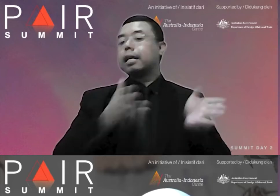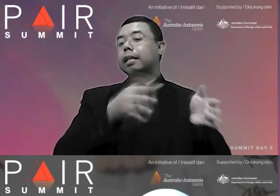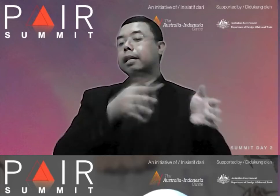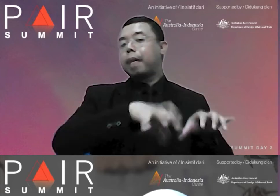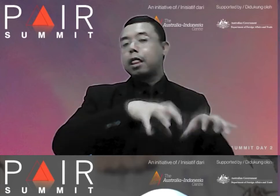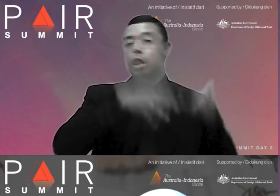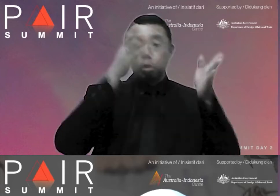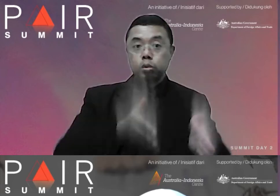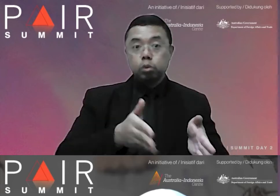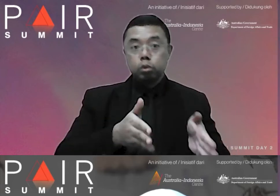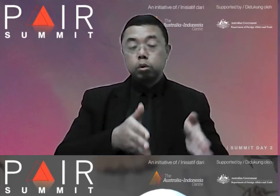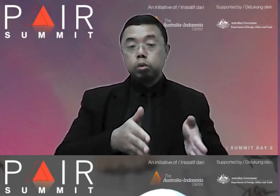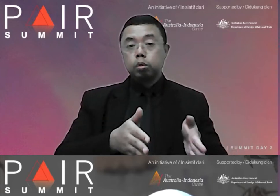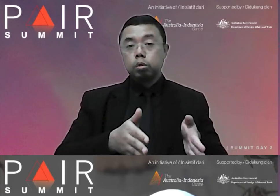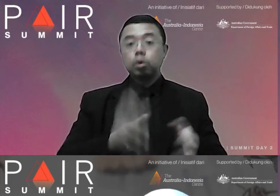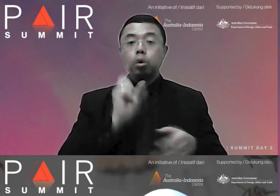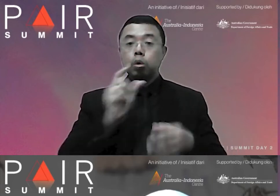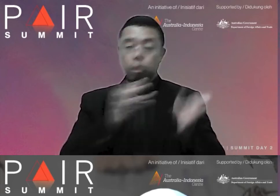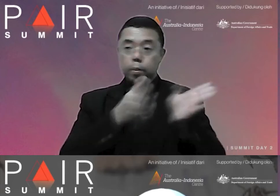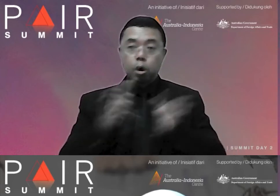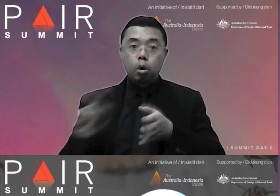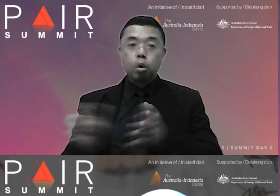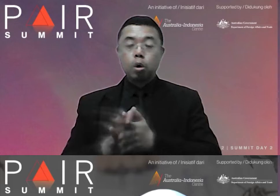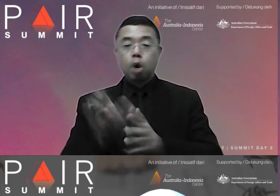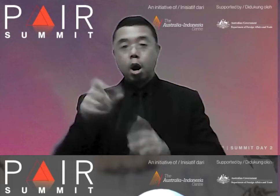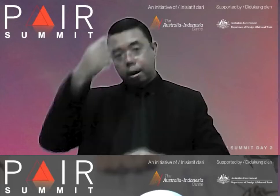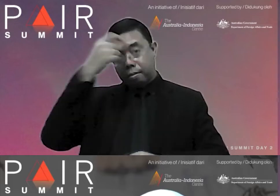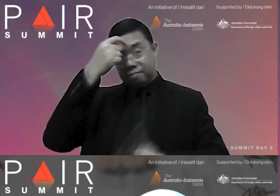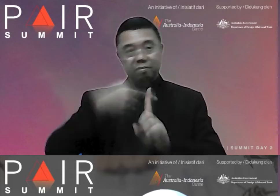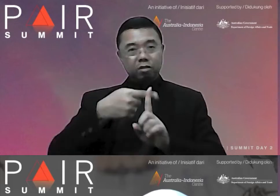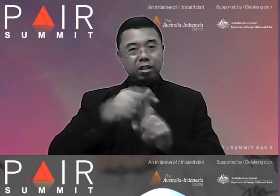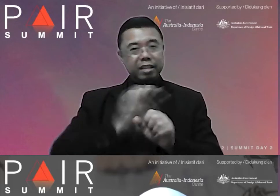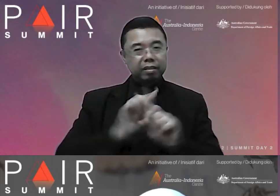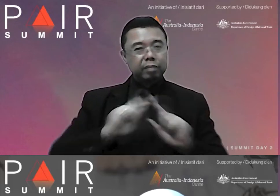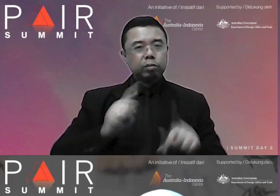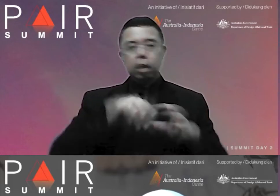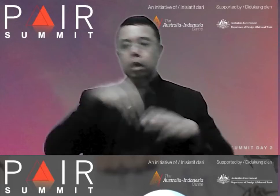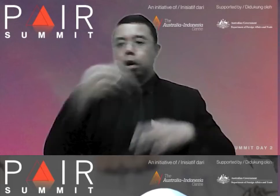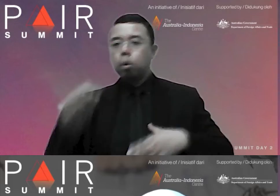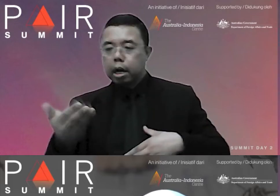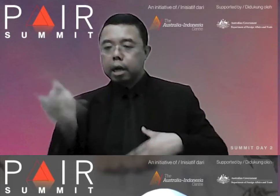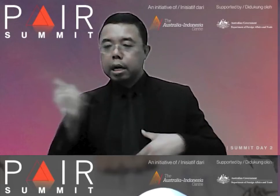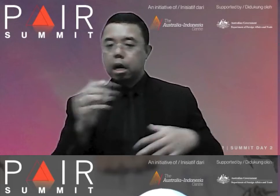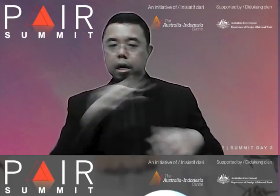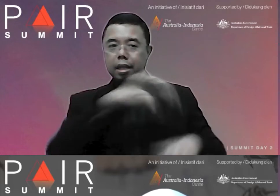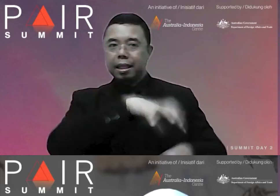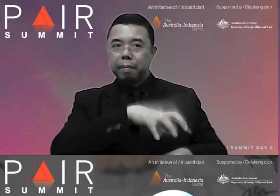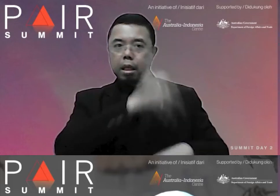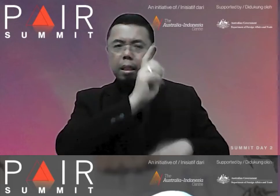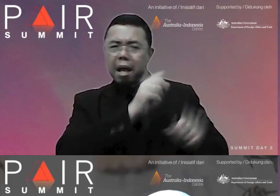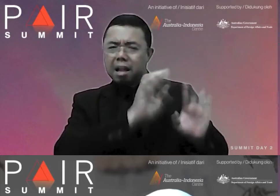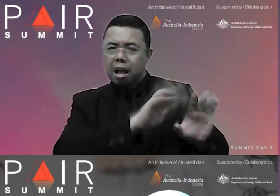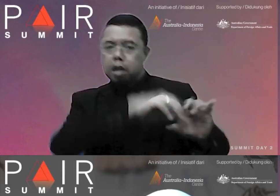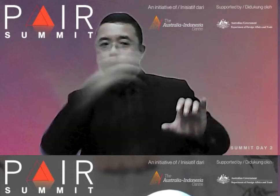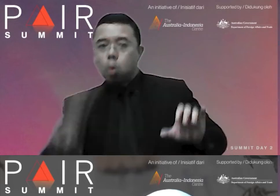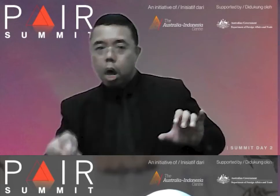But when they go out from that red area, they start to let their guard down. So